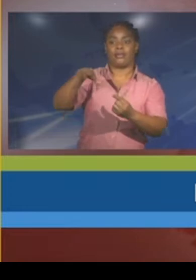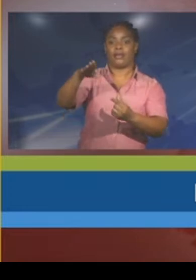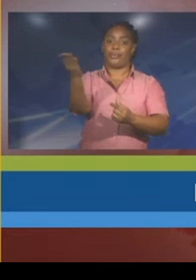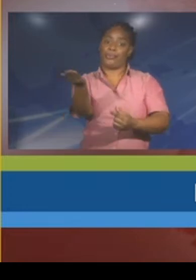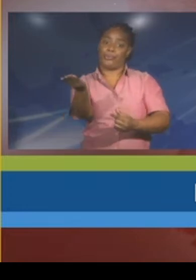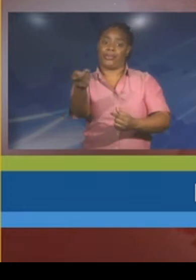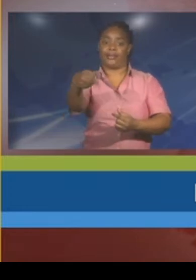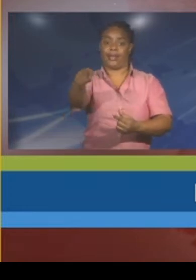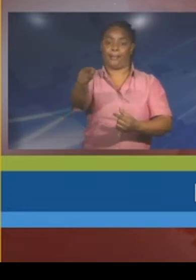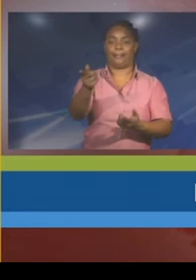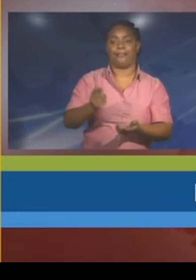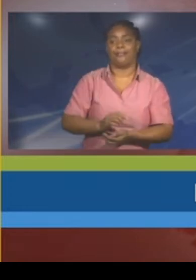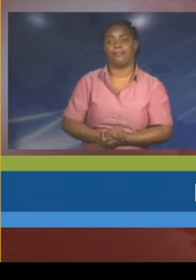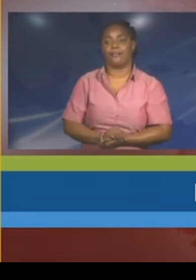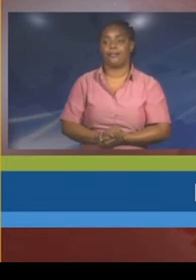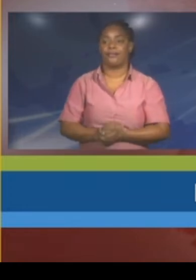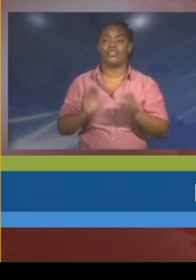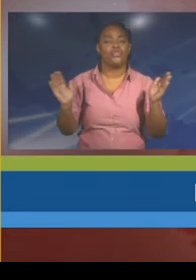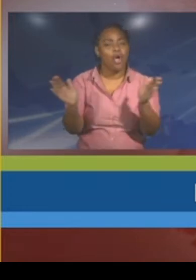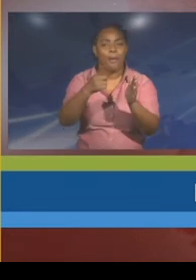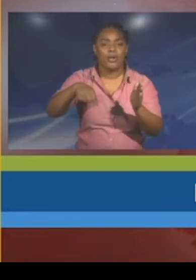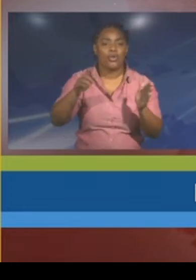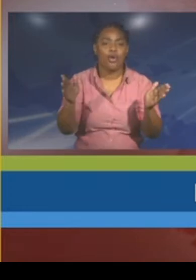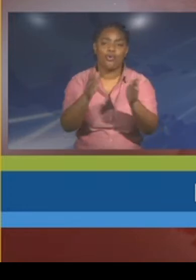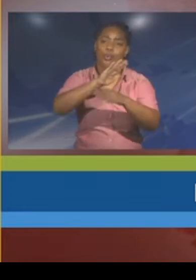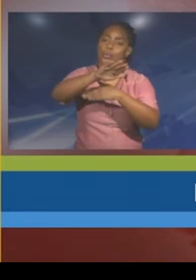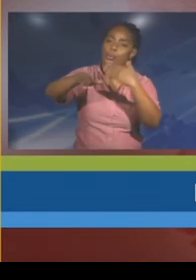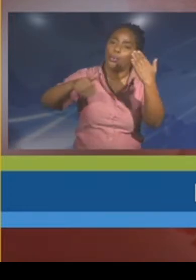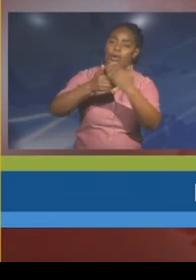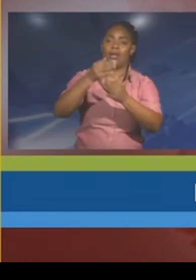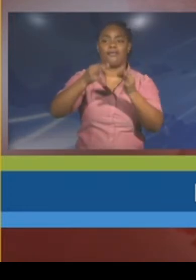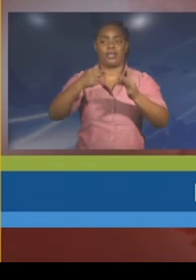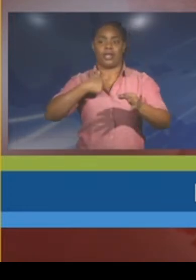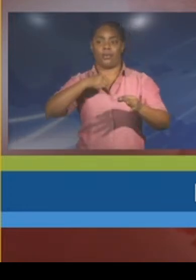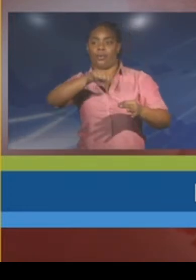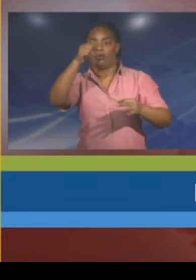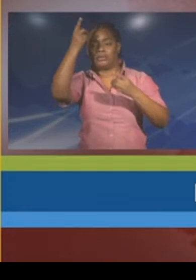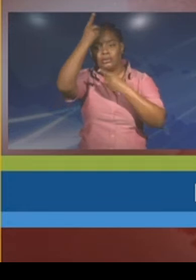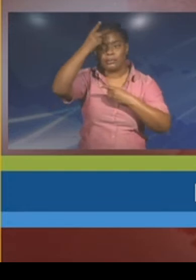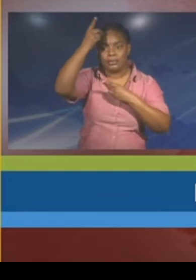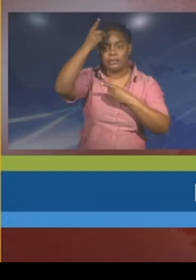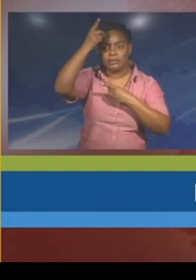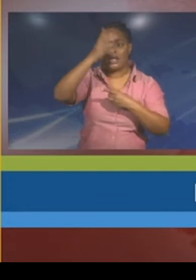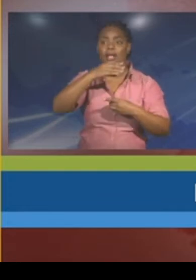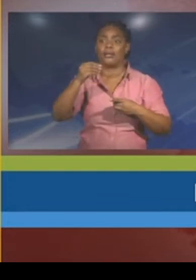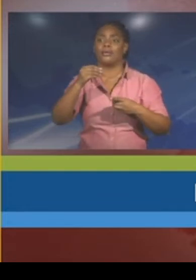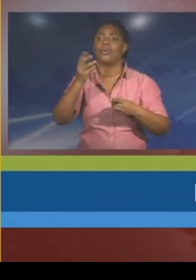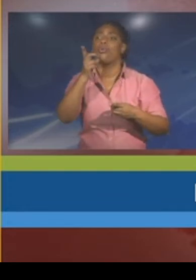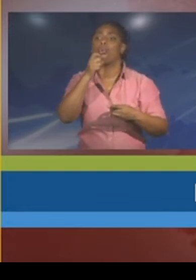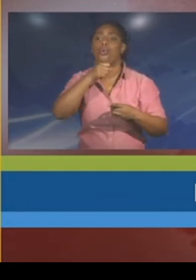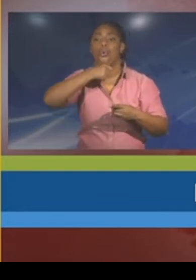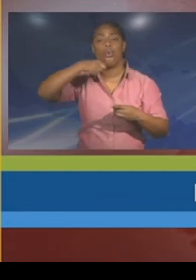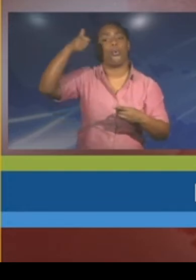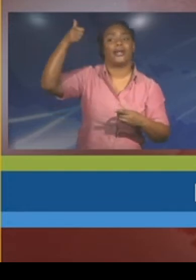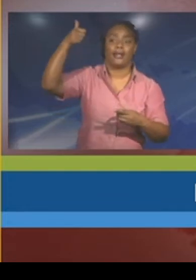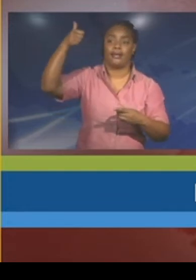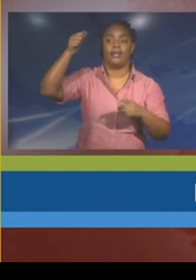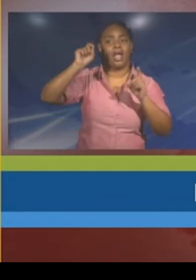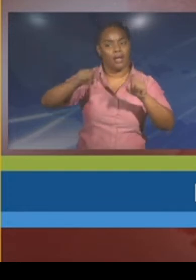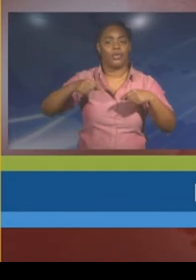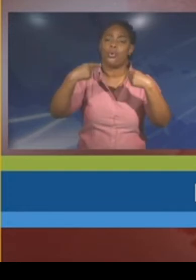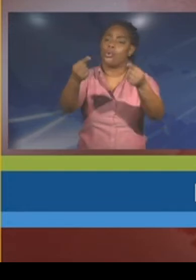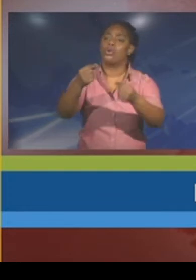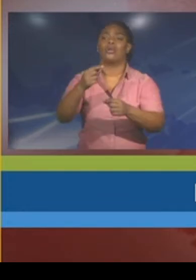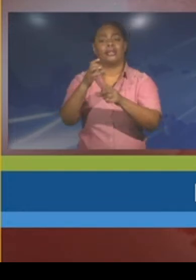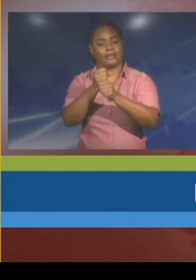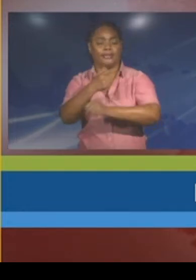individuals, especially those with pre-existing conditions, and especially those in the older age groups, to get your vaccine, get